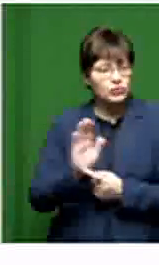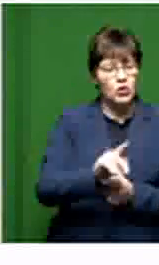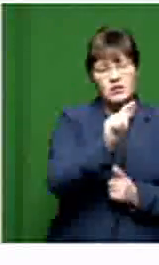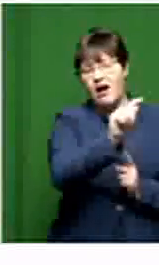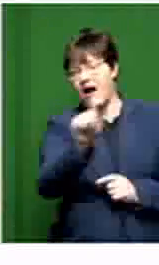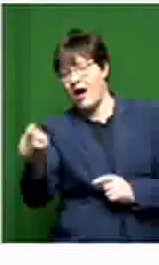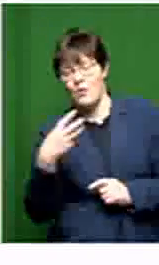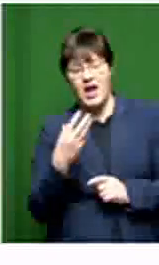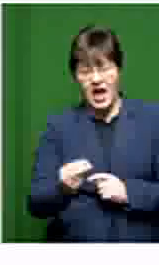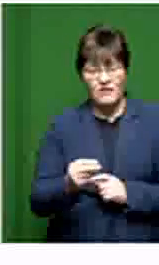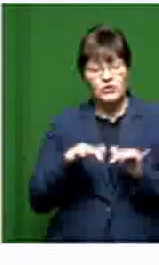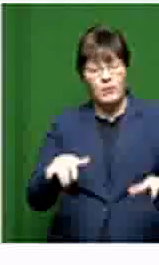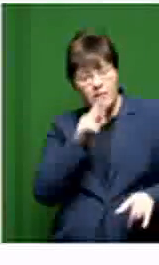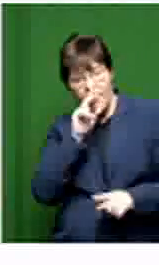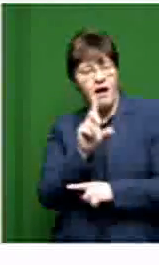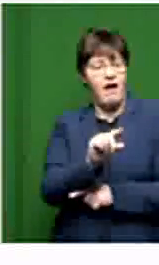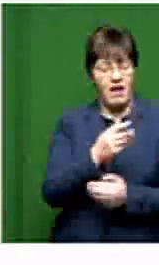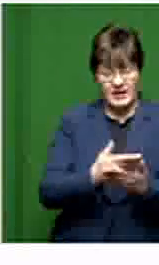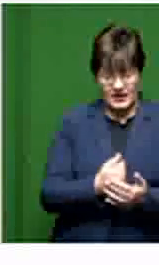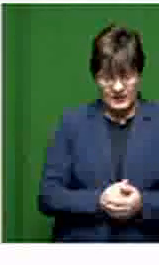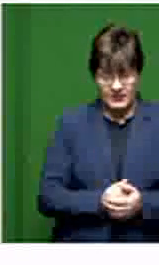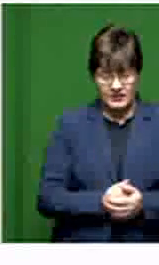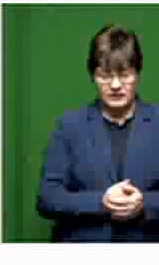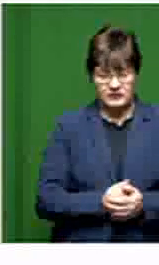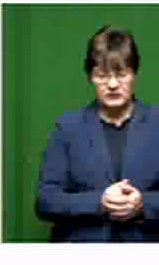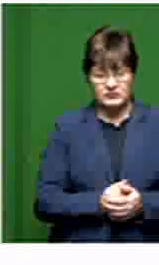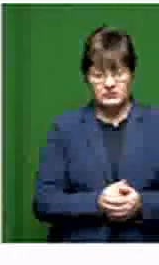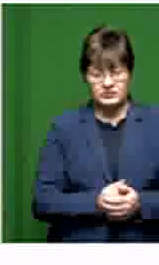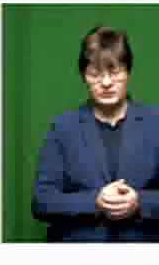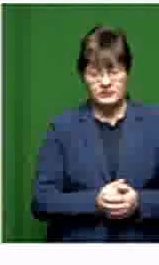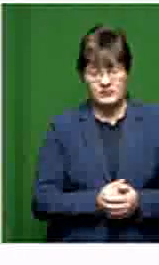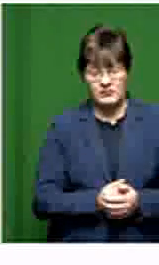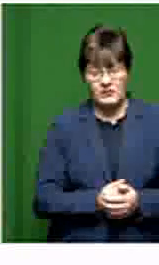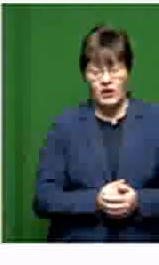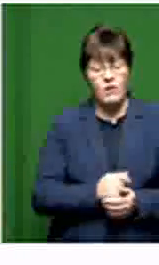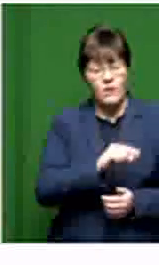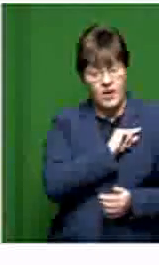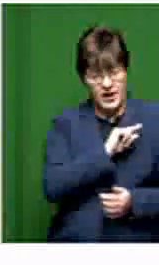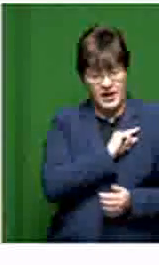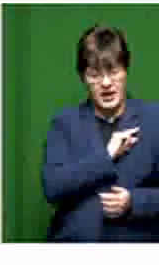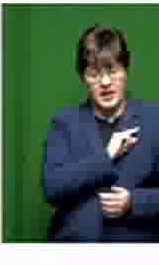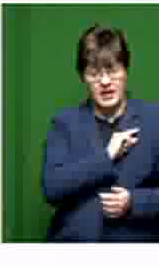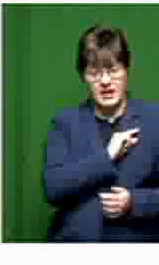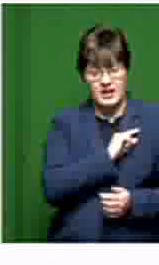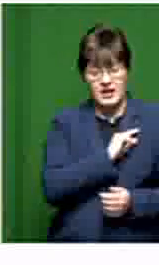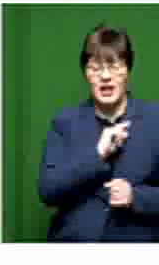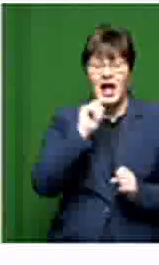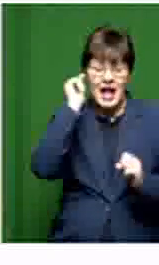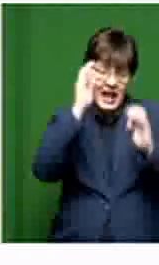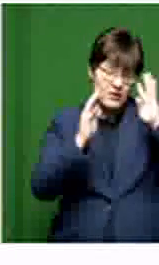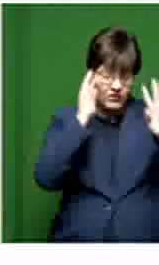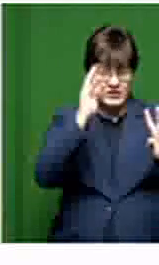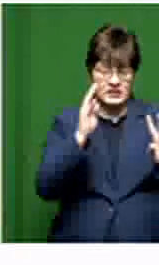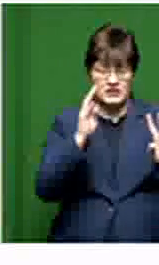our collections to members of the public. I must say that this is all because of the very